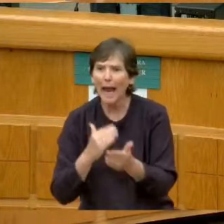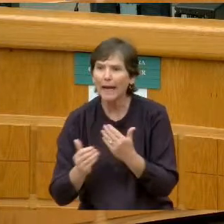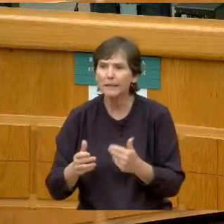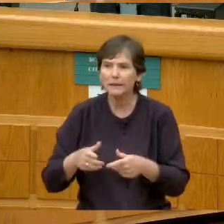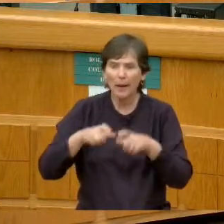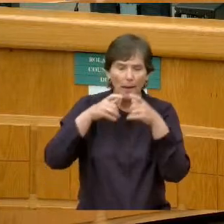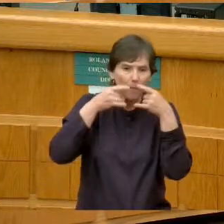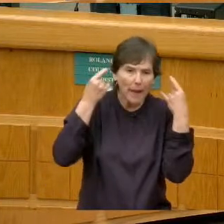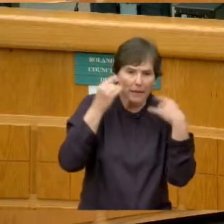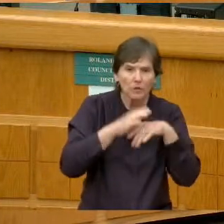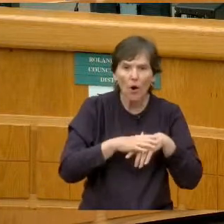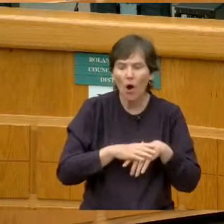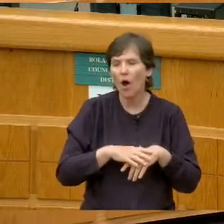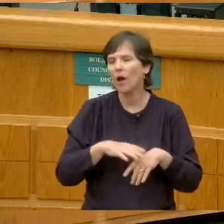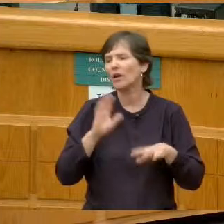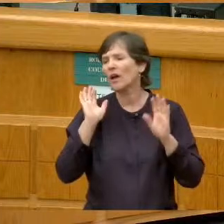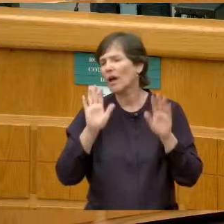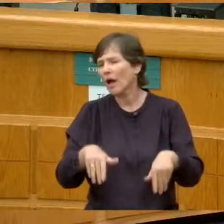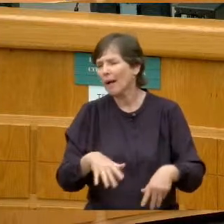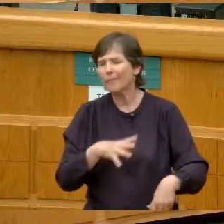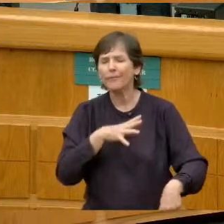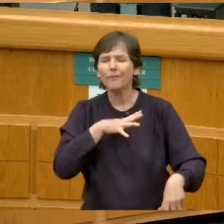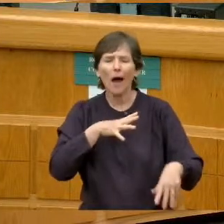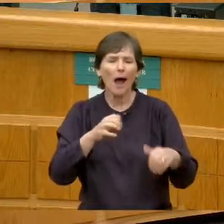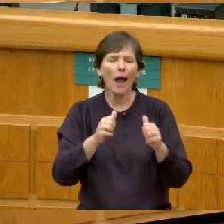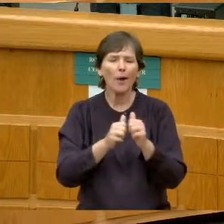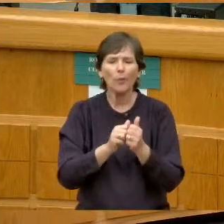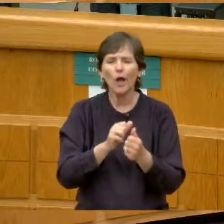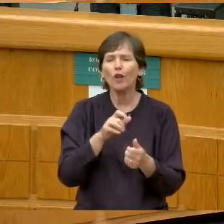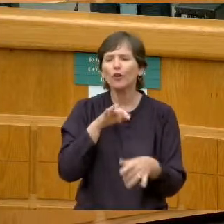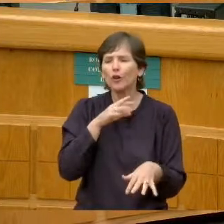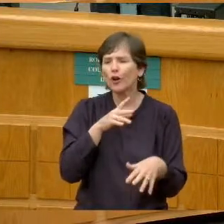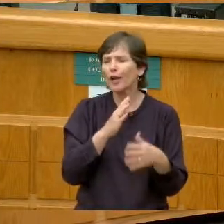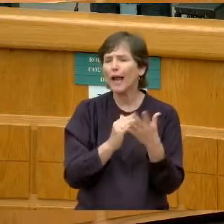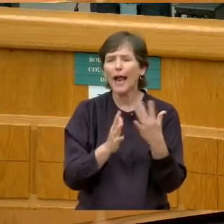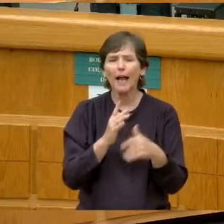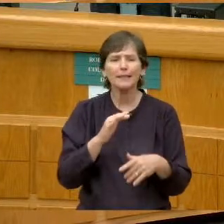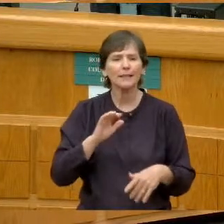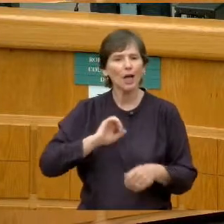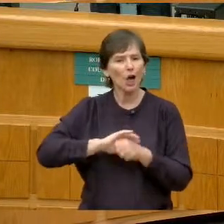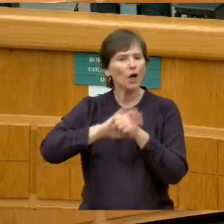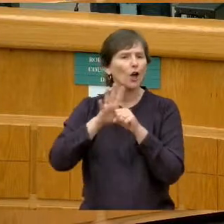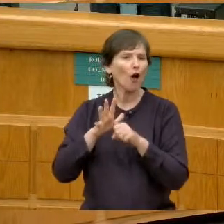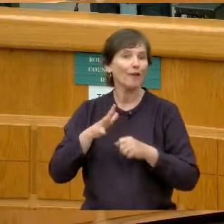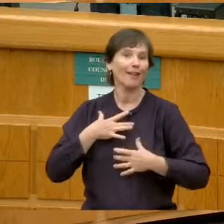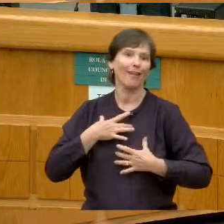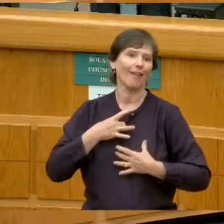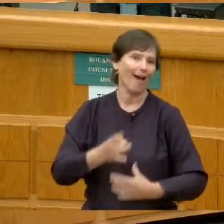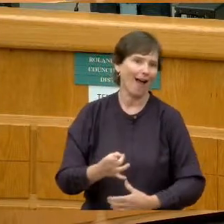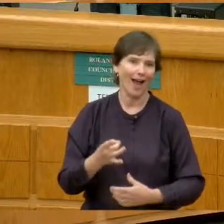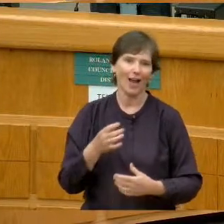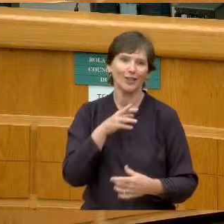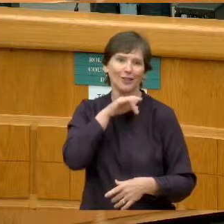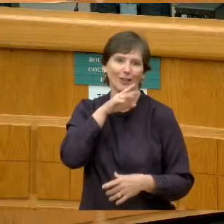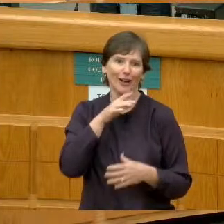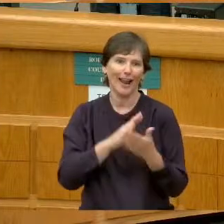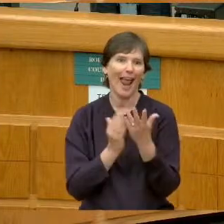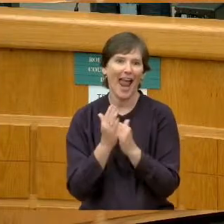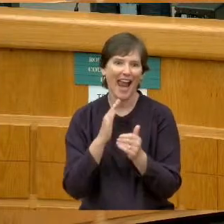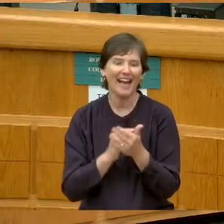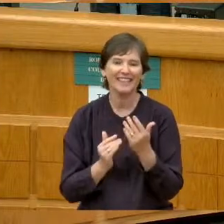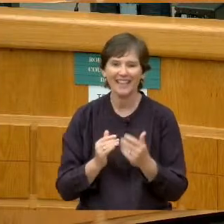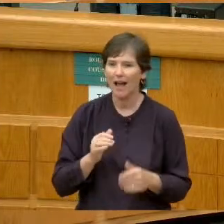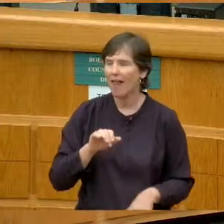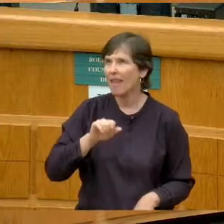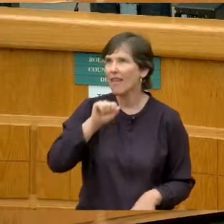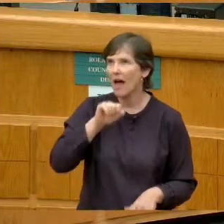having dirty hands. Washing your hands is overstated. I like dirty hands, and I love when people with dirty hands touch their